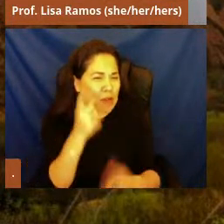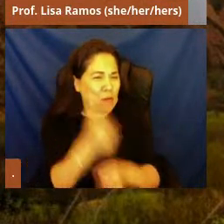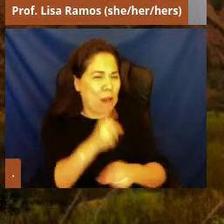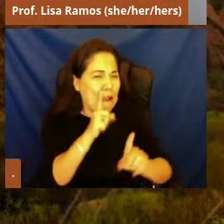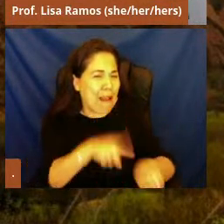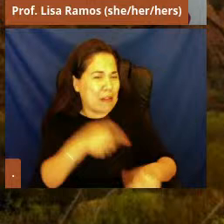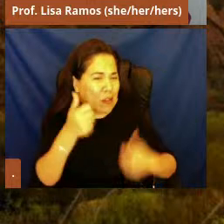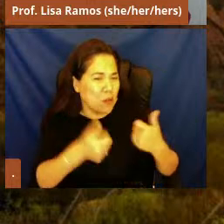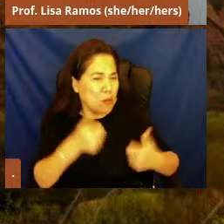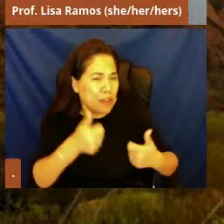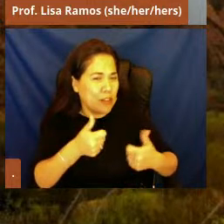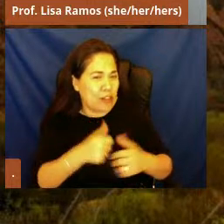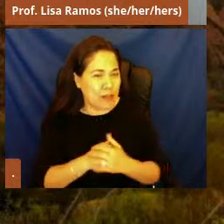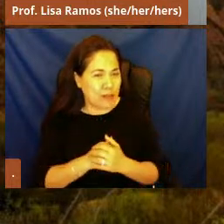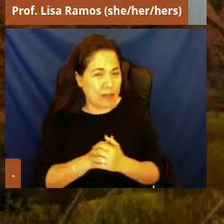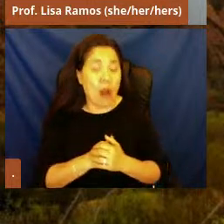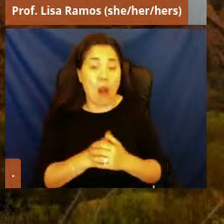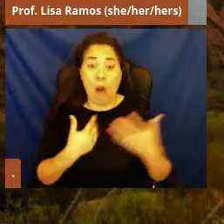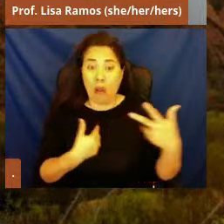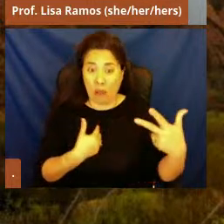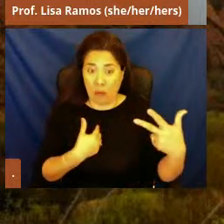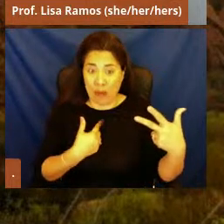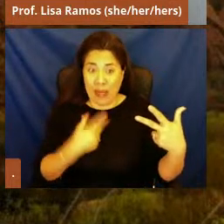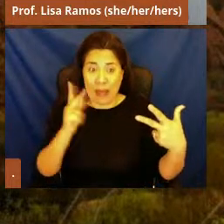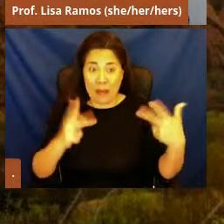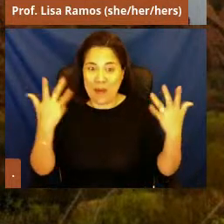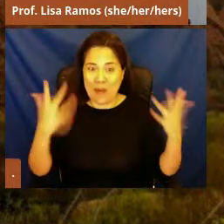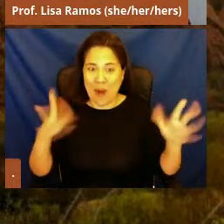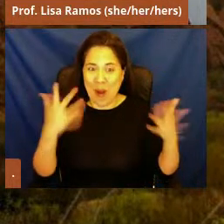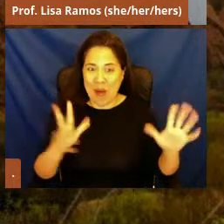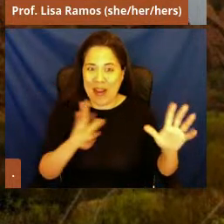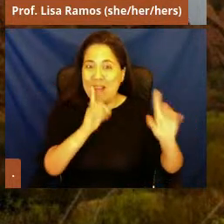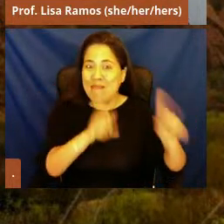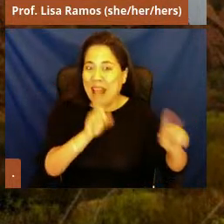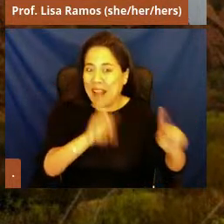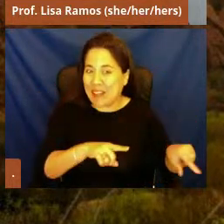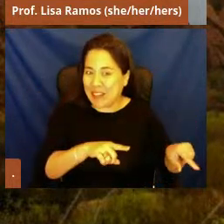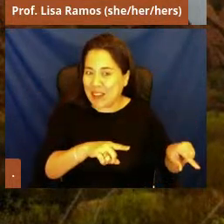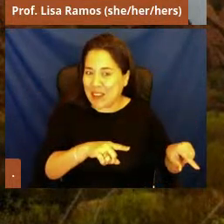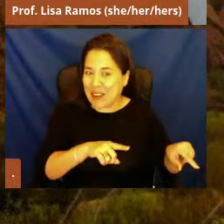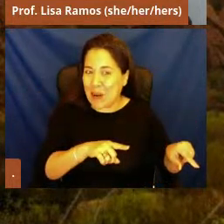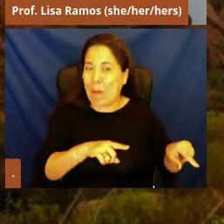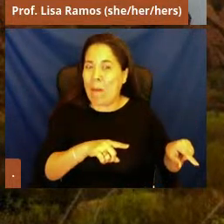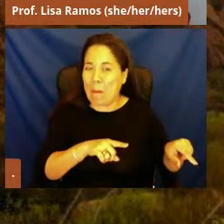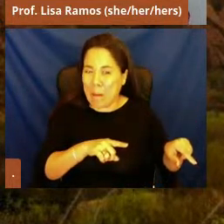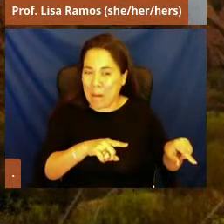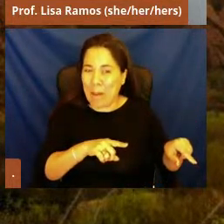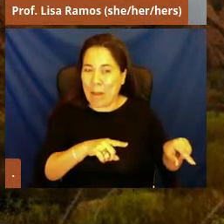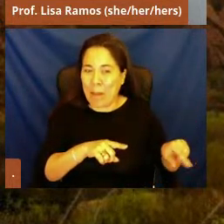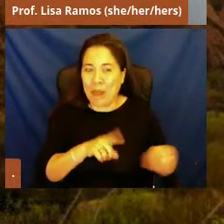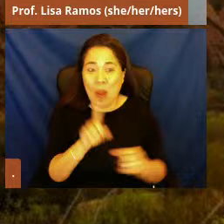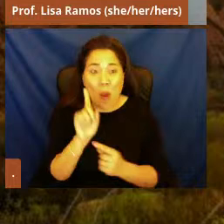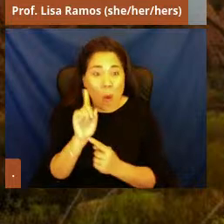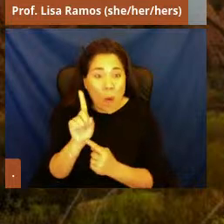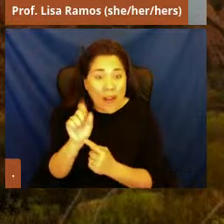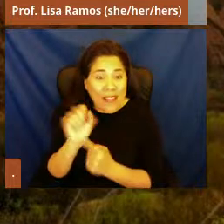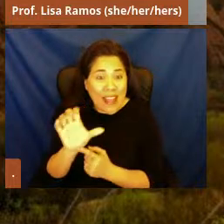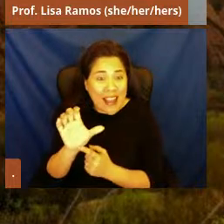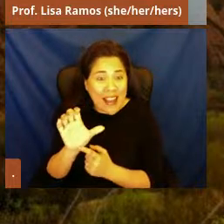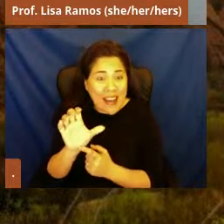answer. All right, so 3 people have responded. And you've got 1 second